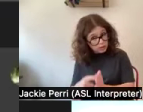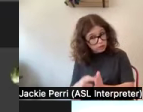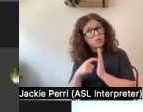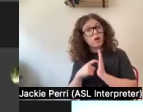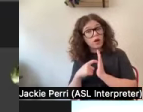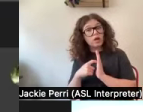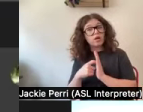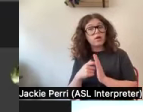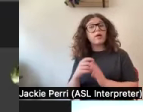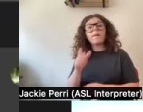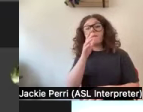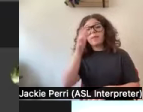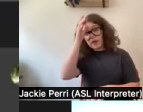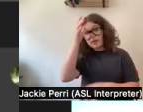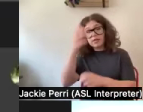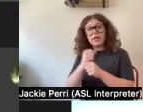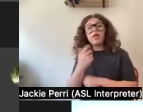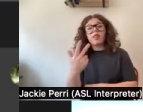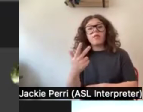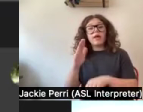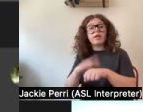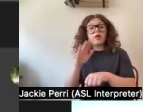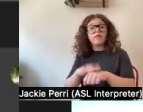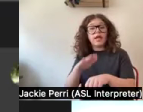receive 3 notifications of